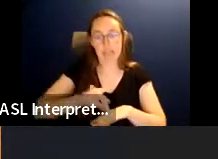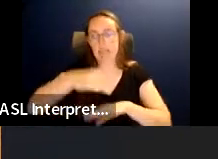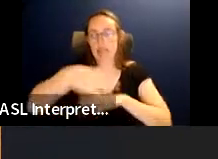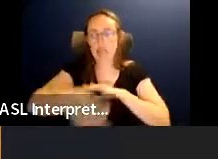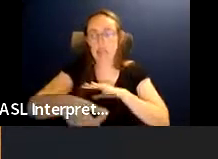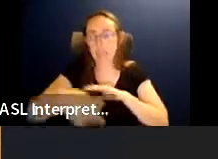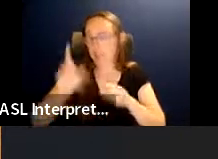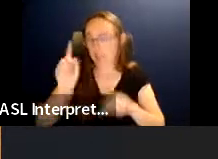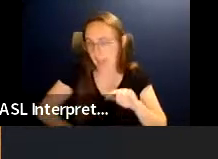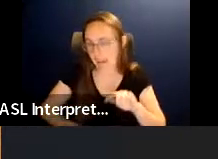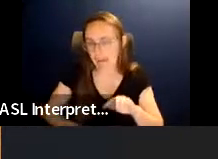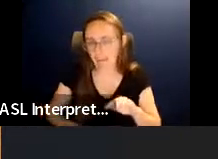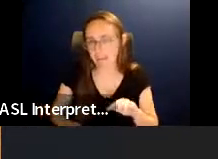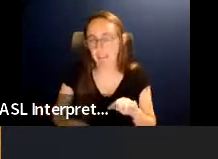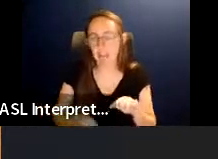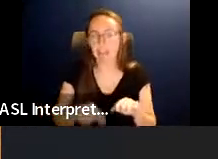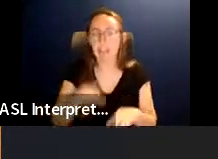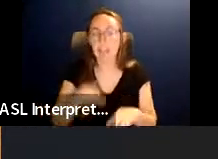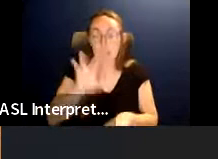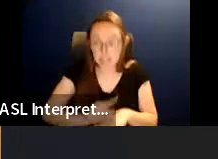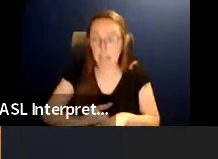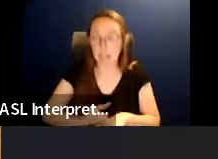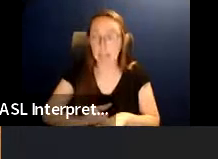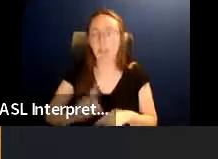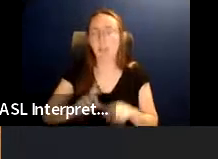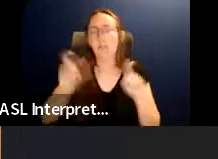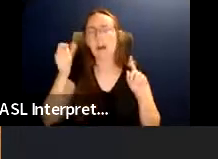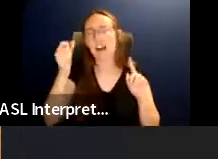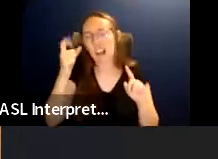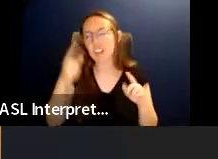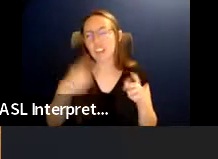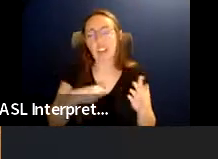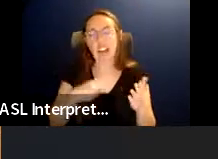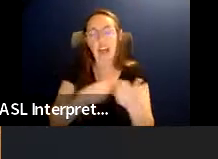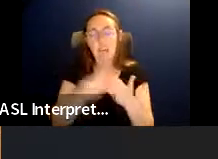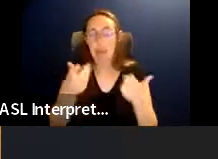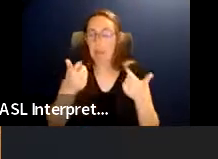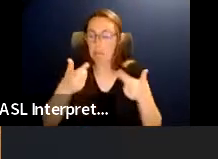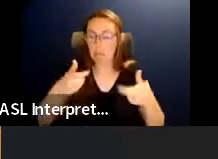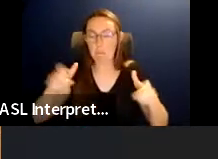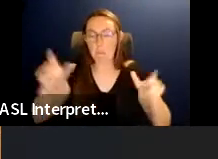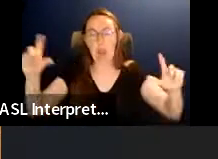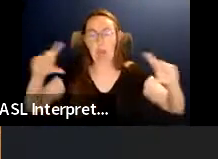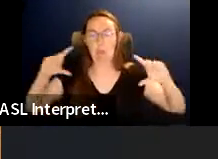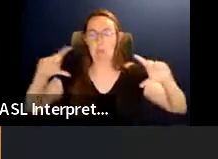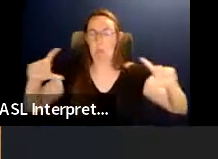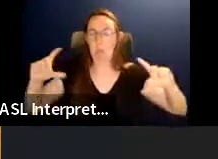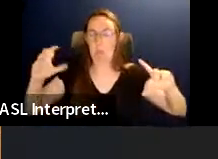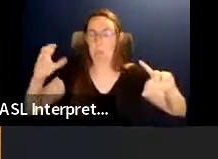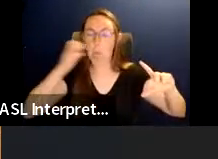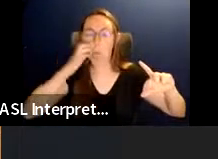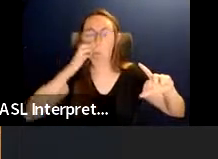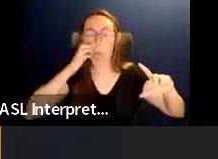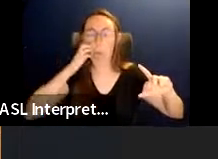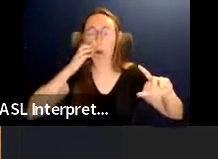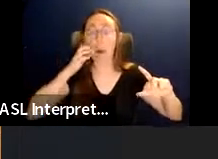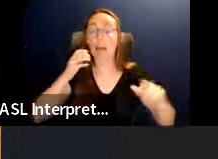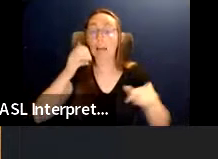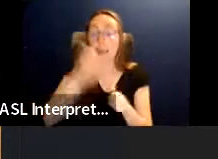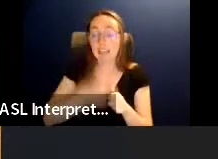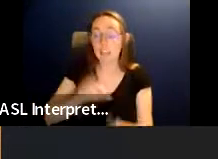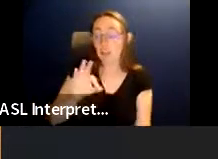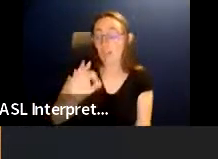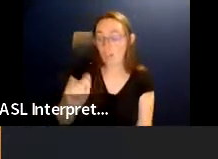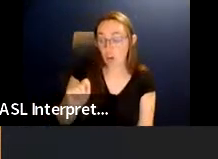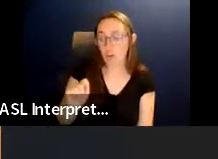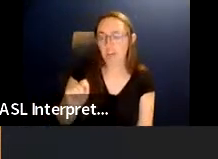it in big rolls, it ends up to be like 5 cents a foot versus other tapes like